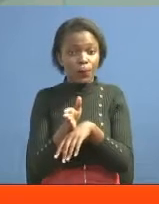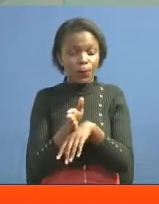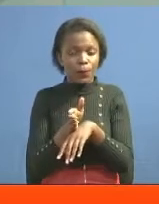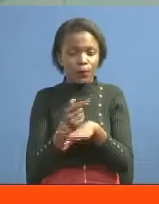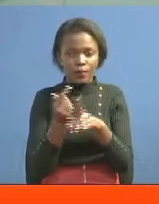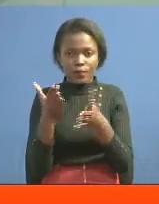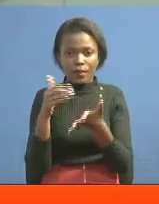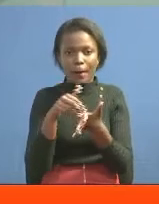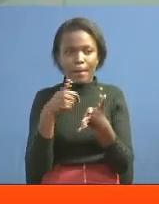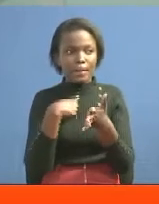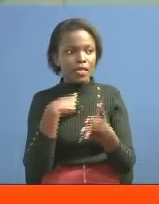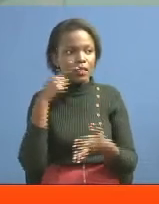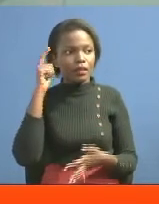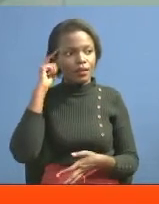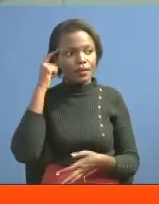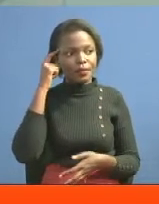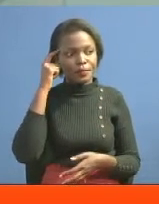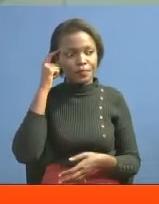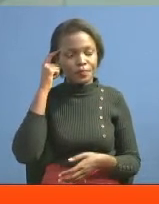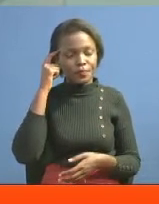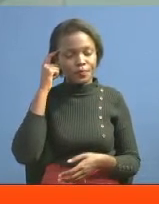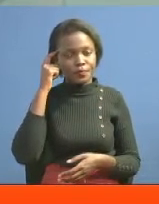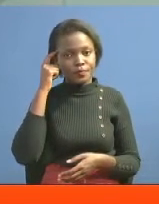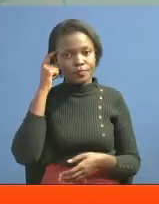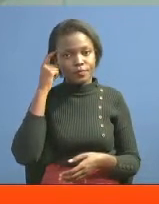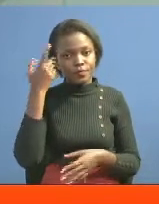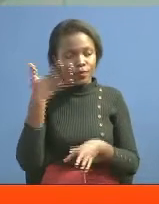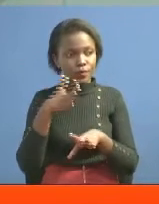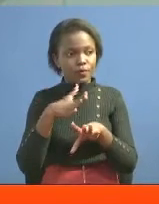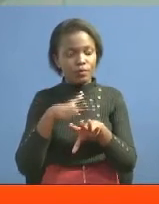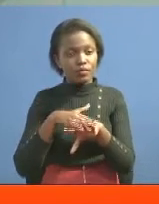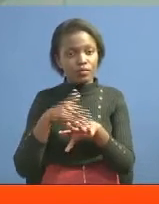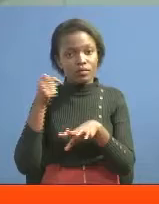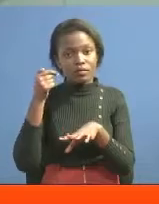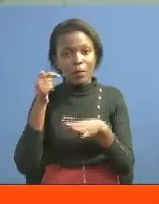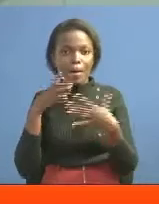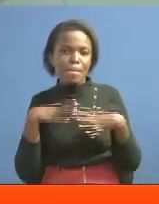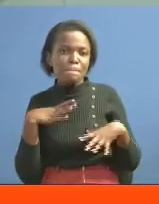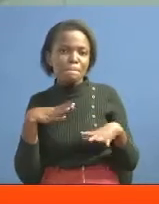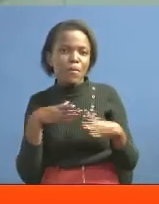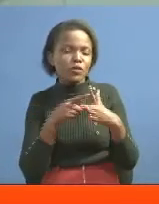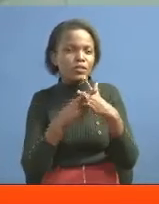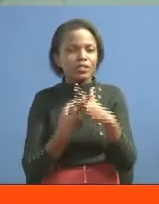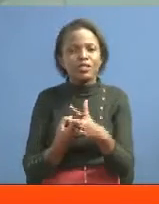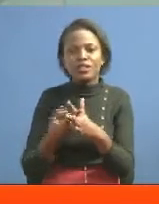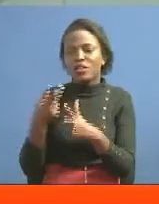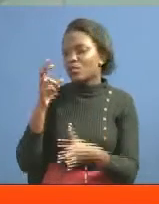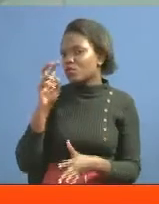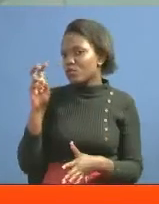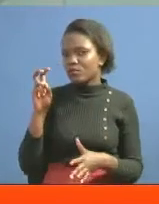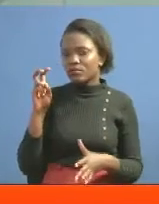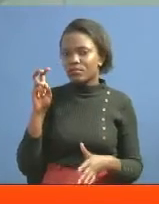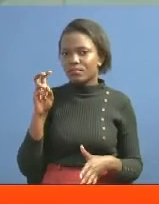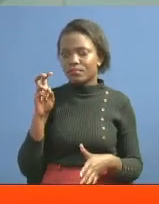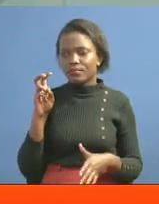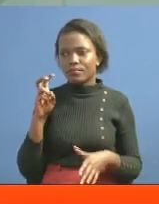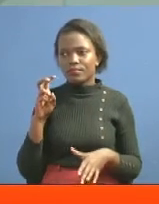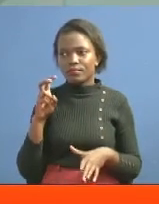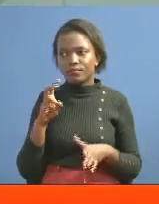But then again, I think it would be good for people to now begin to look at sectoral kind of